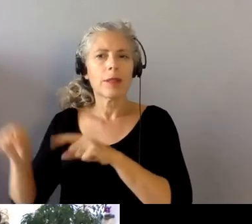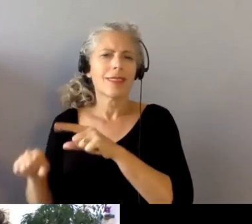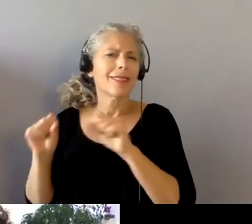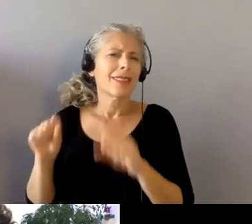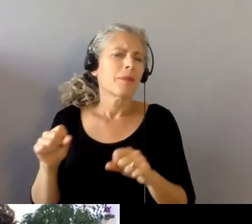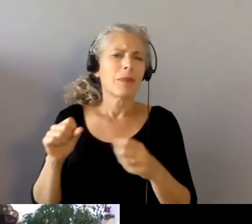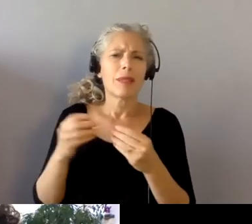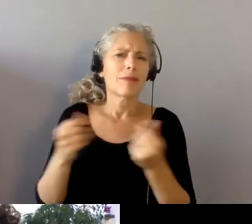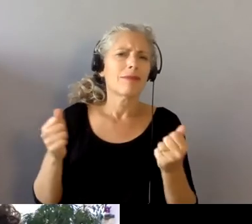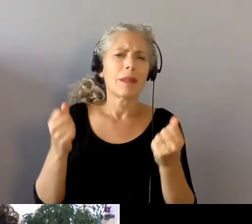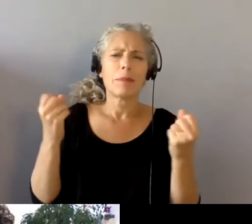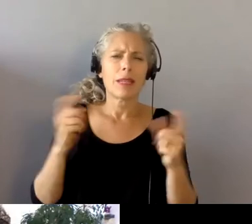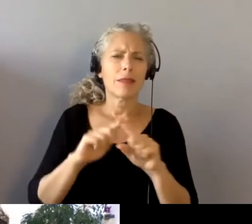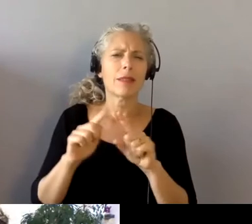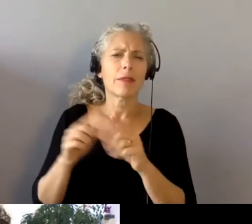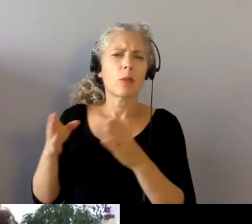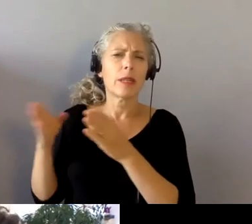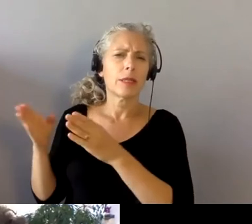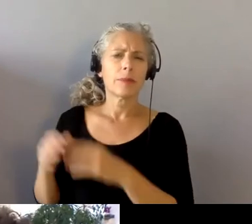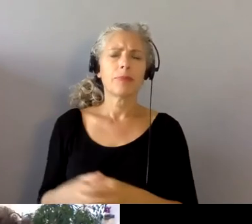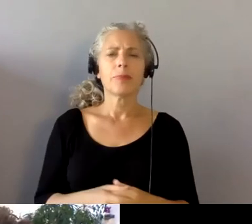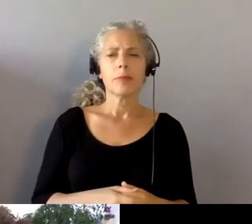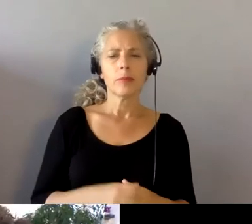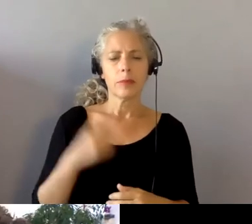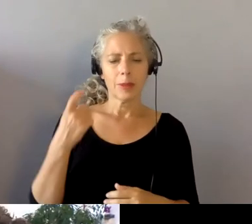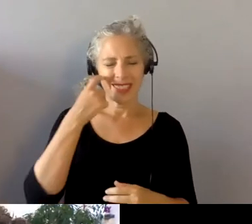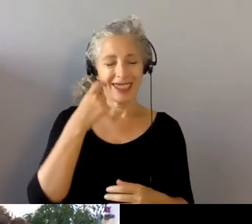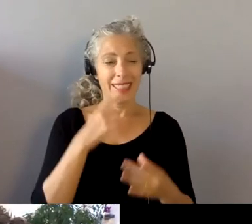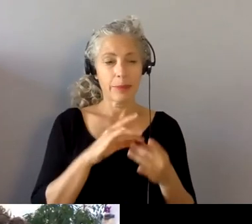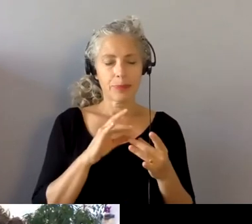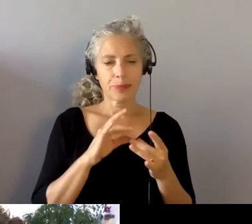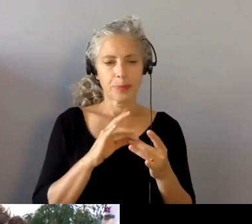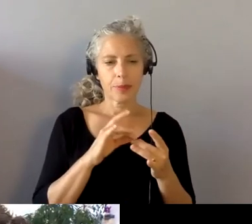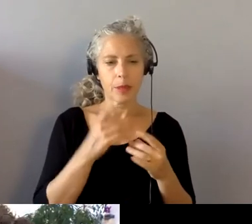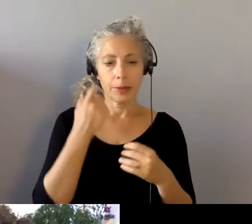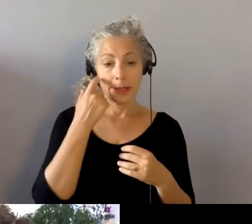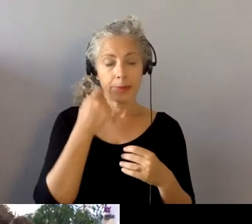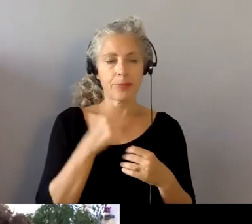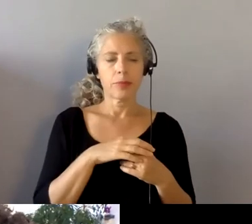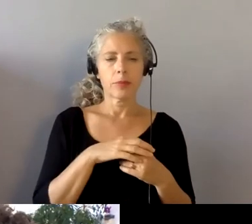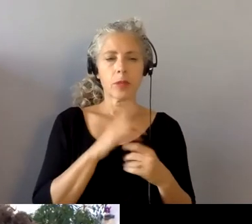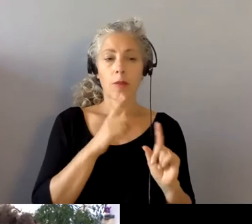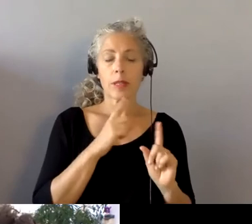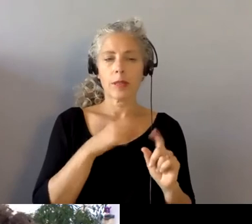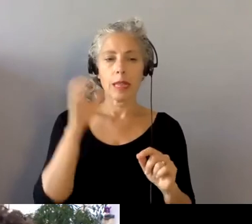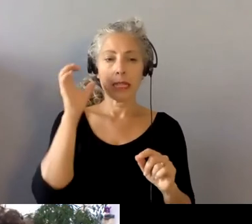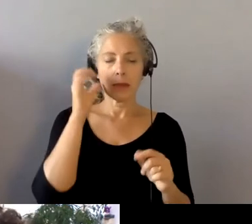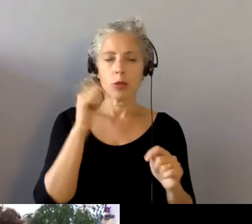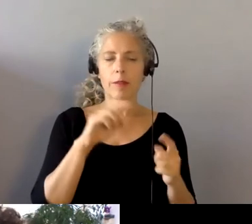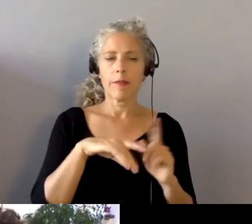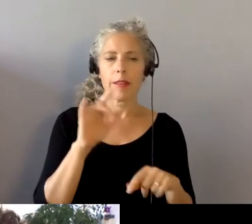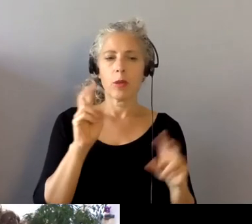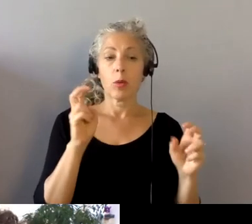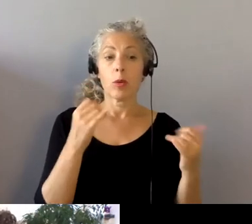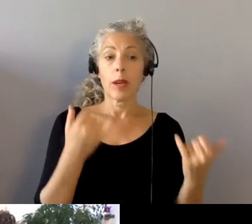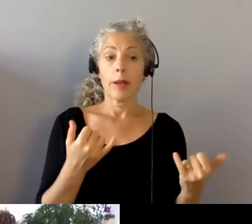ways. But somebody said recently in this conversation I was listening to, I'm trying to find the quote right now,